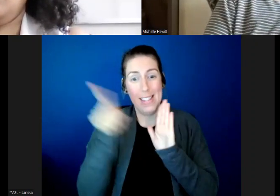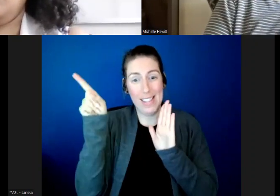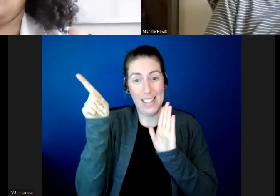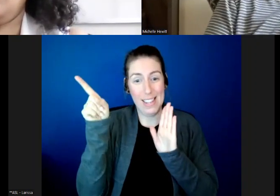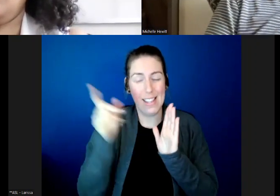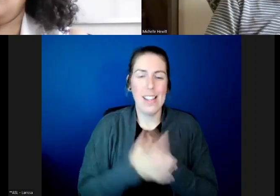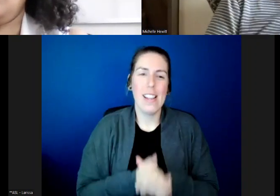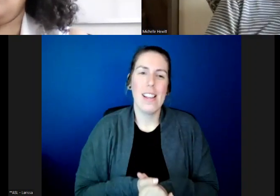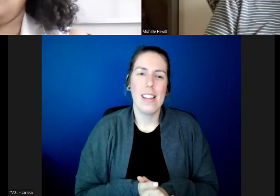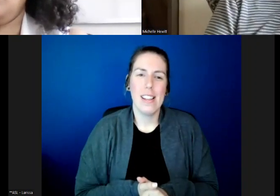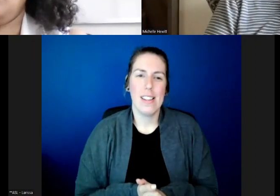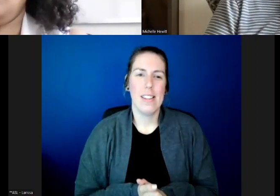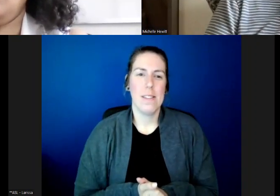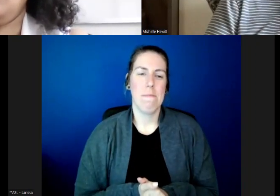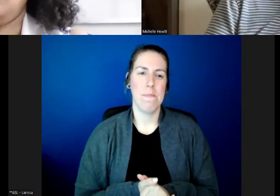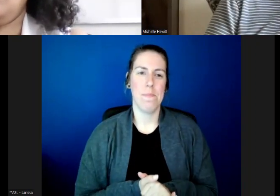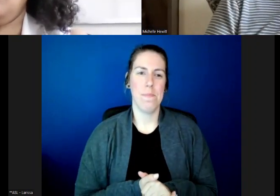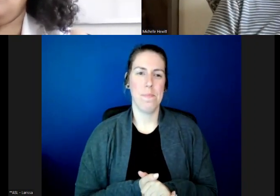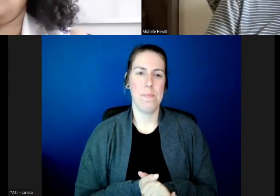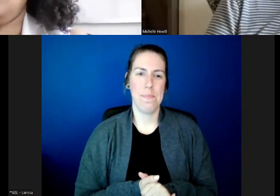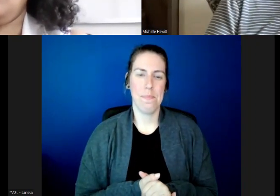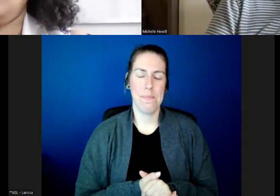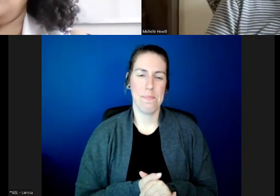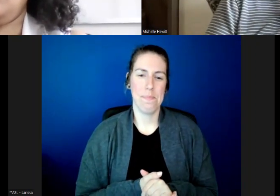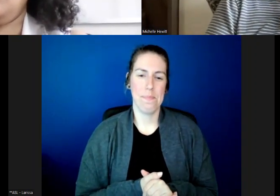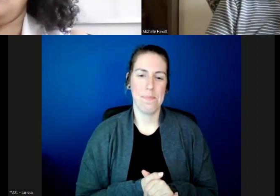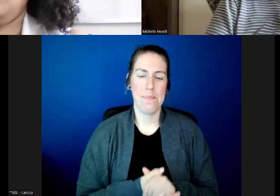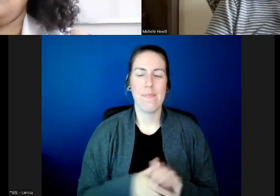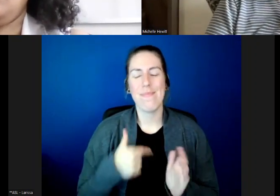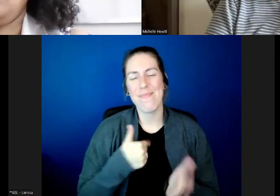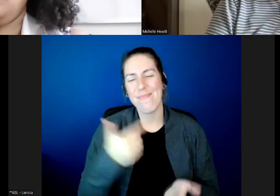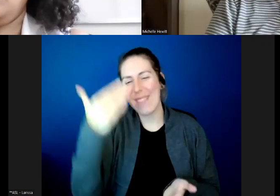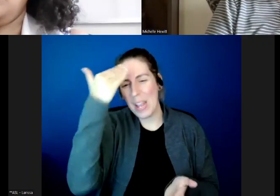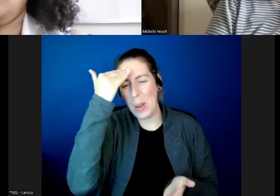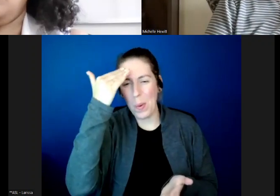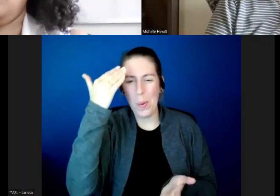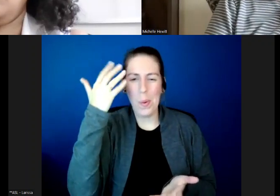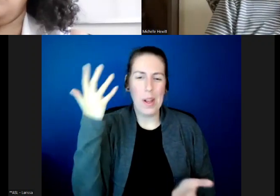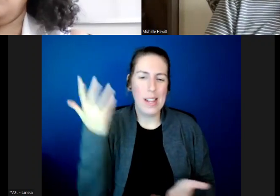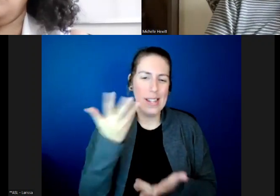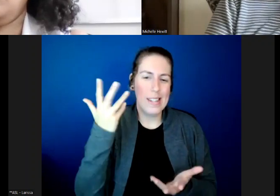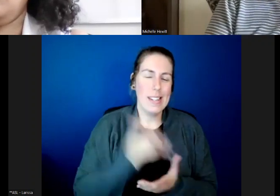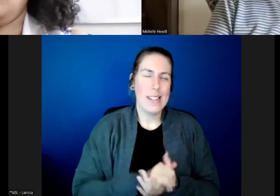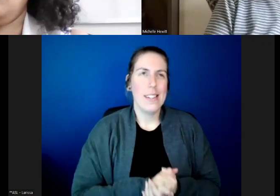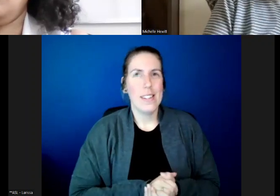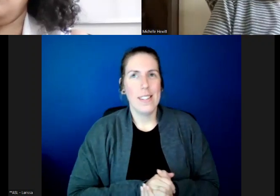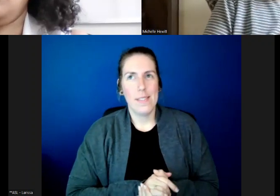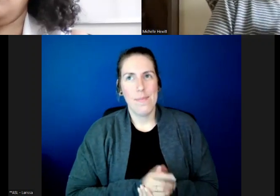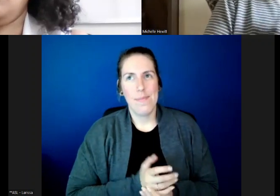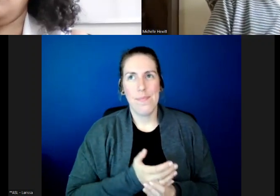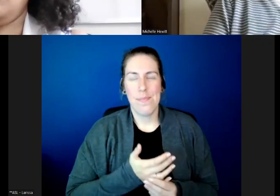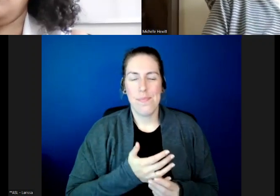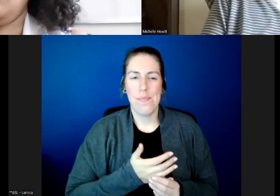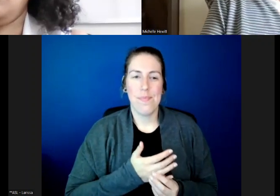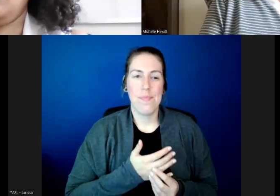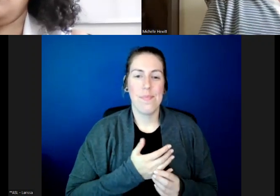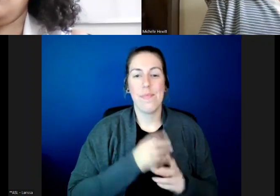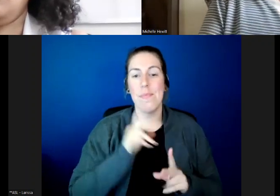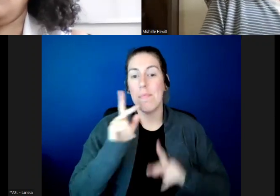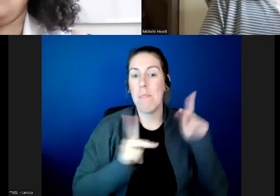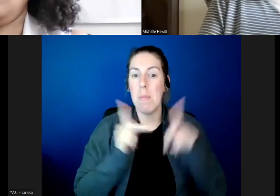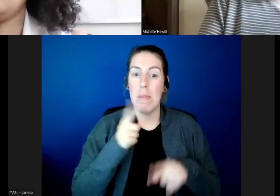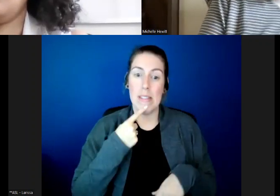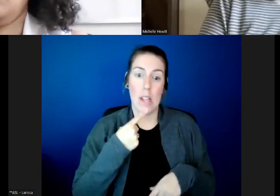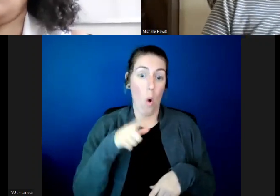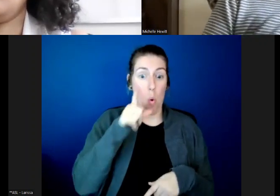I know that we will hear that, you know, we hear often that people, it's taxpayers' money and